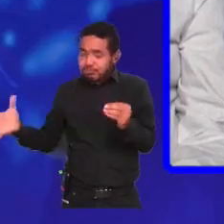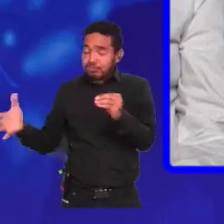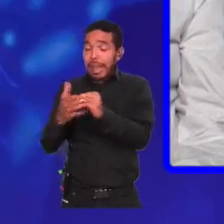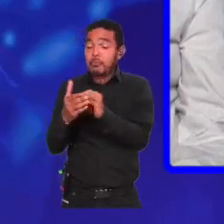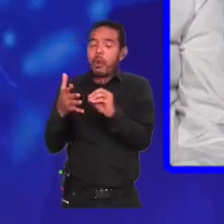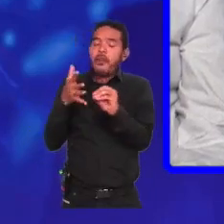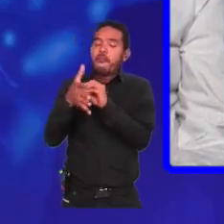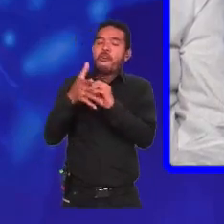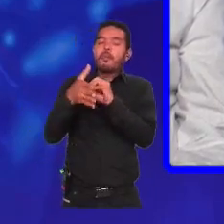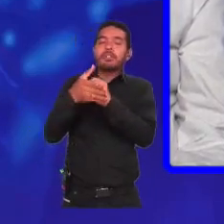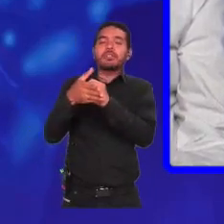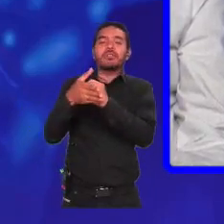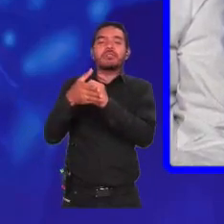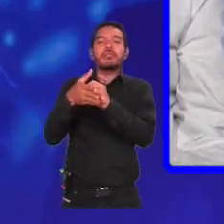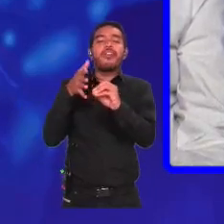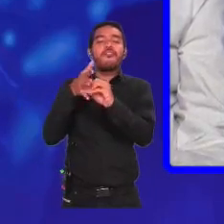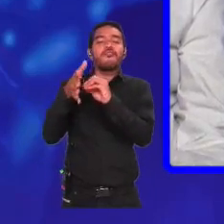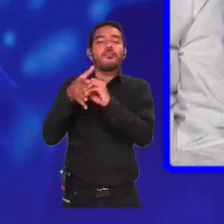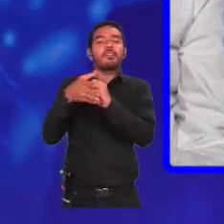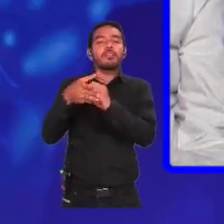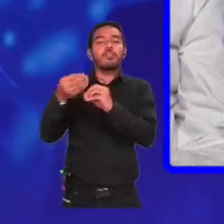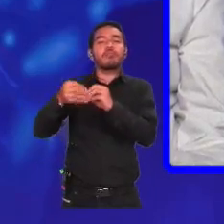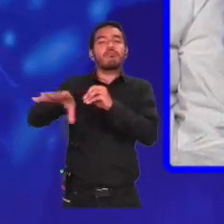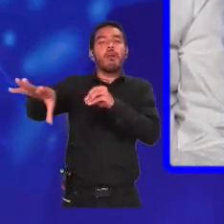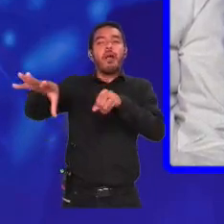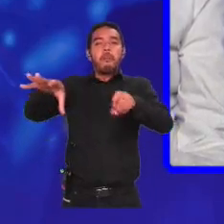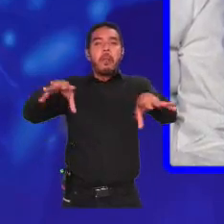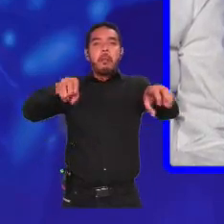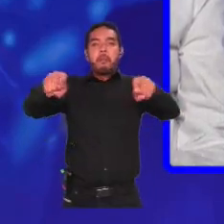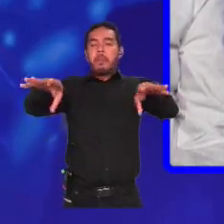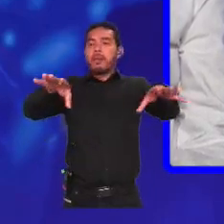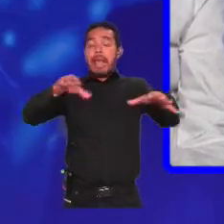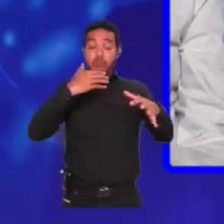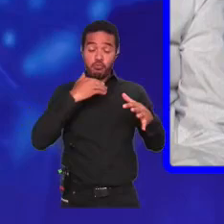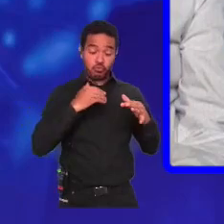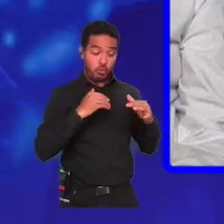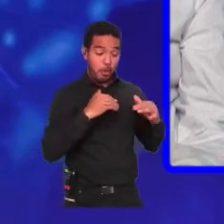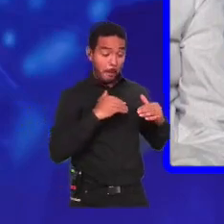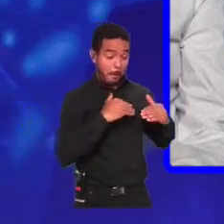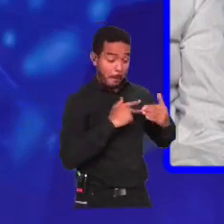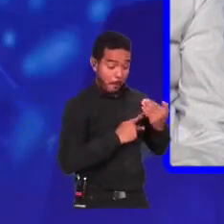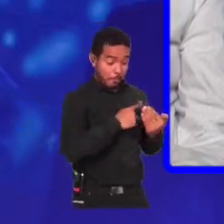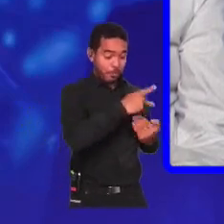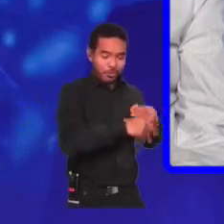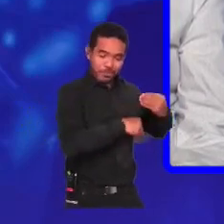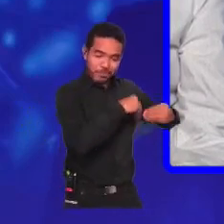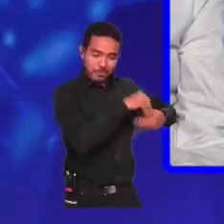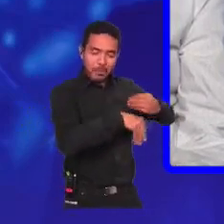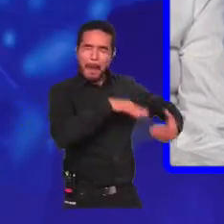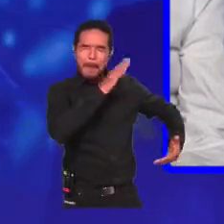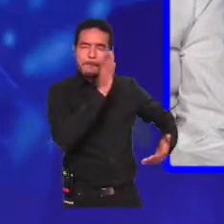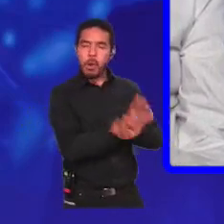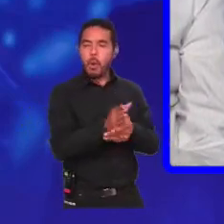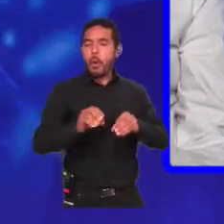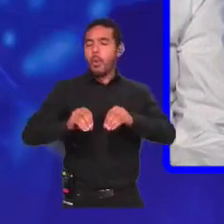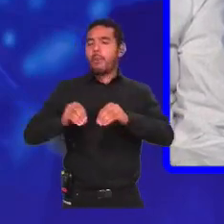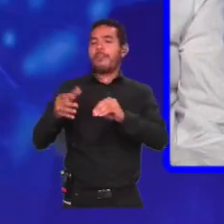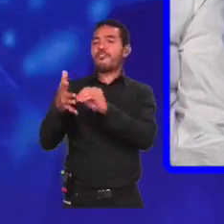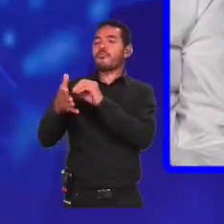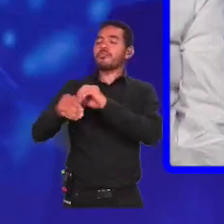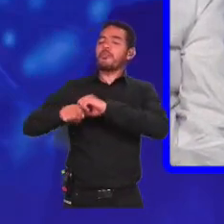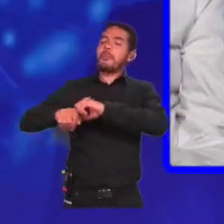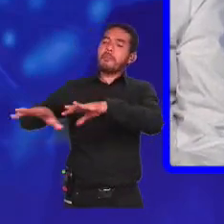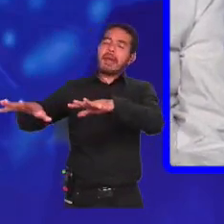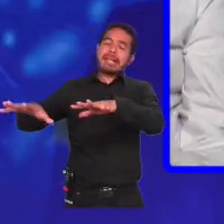can destroy the momentum of a project, unfortunately. It's a sad world that we have to deal with that, but it is an important one. So I